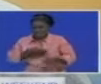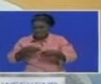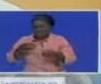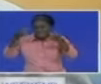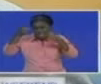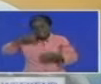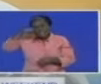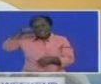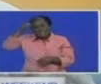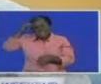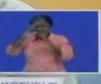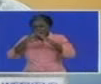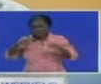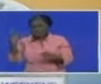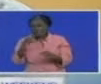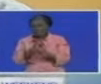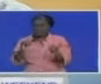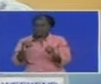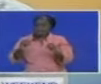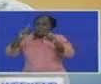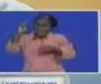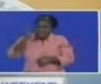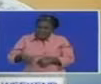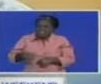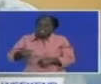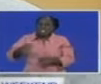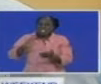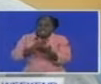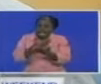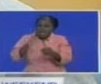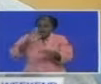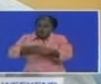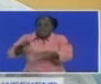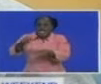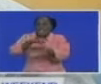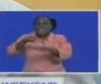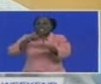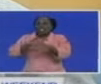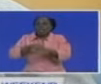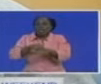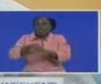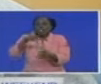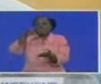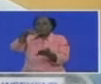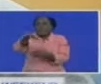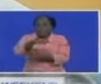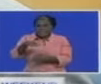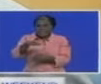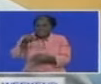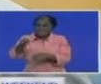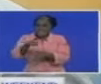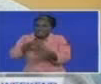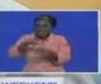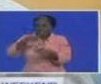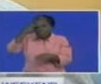alone. It is something which must be shared on a national platform. And I want to suggest that because this is a national